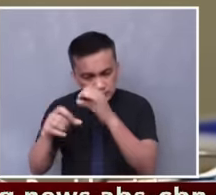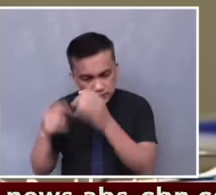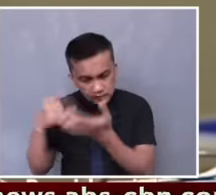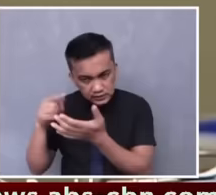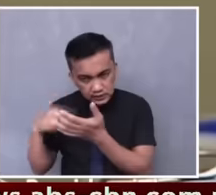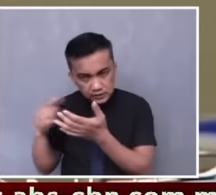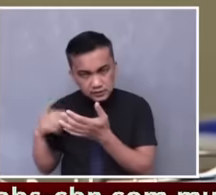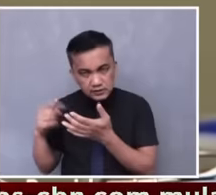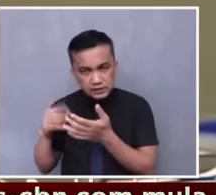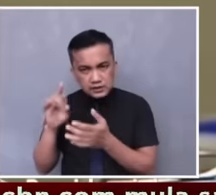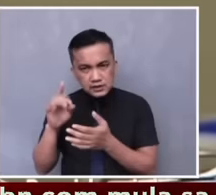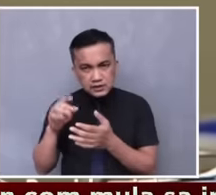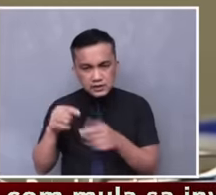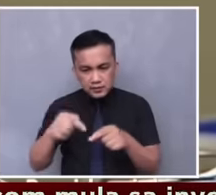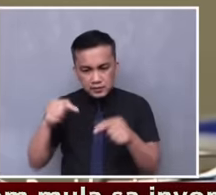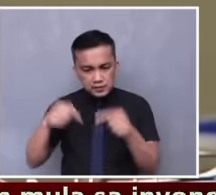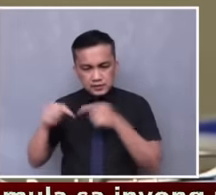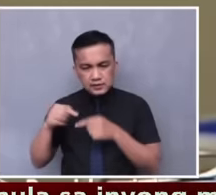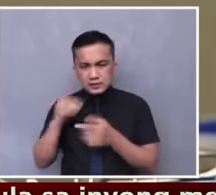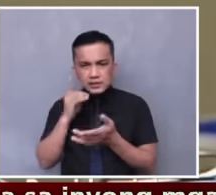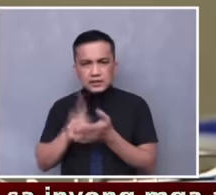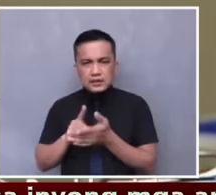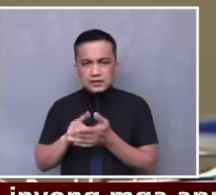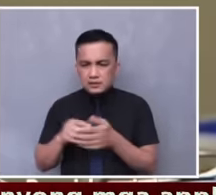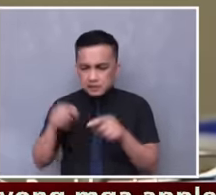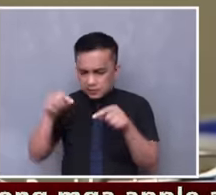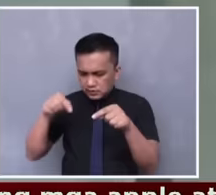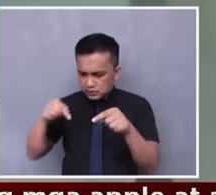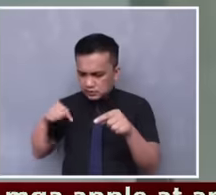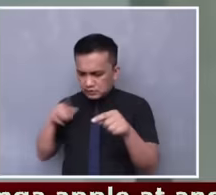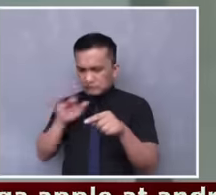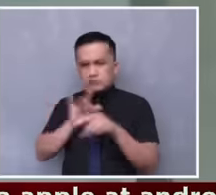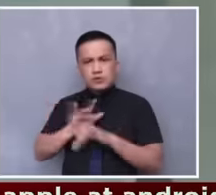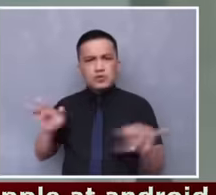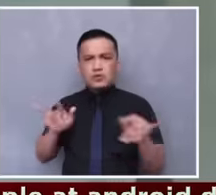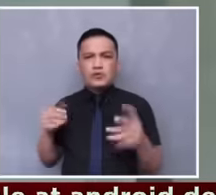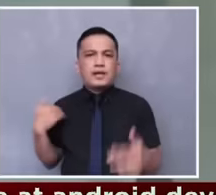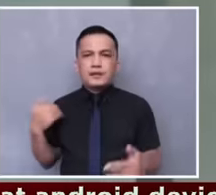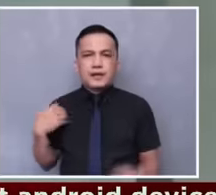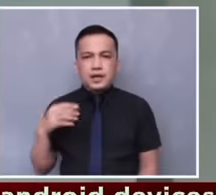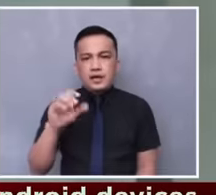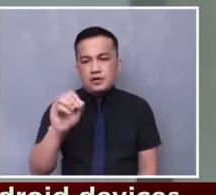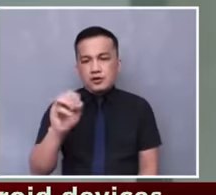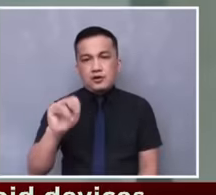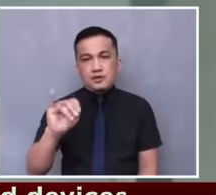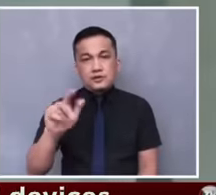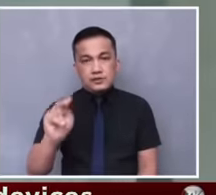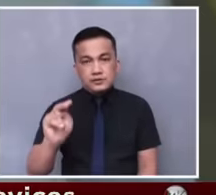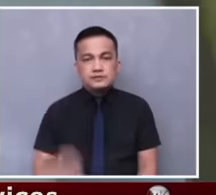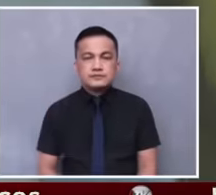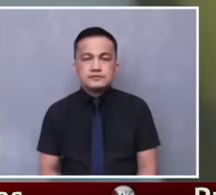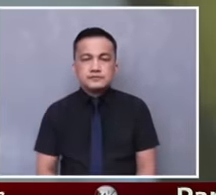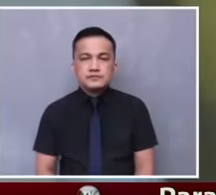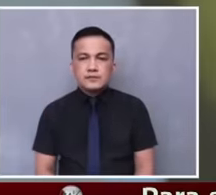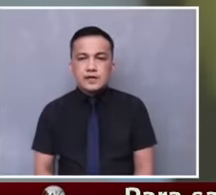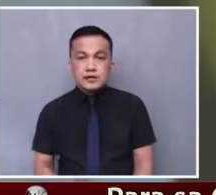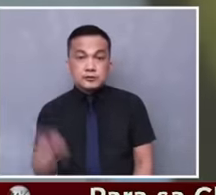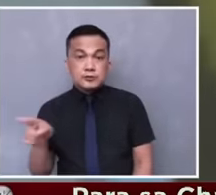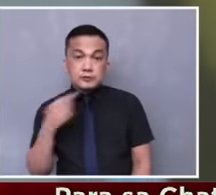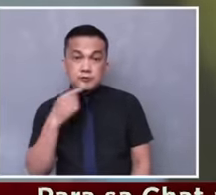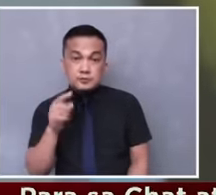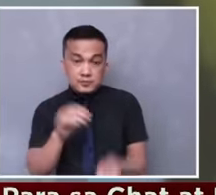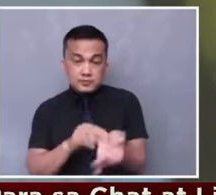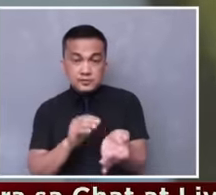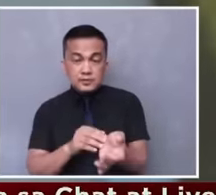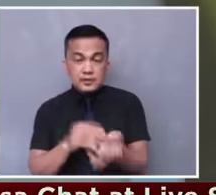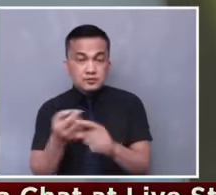ating database, wala pa po tayo nakita ni isang Omicron. Paliwanag pa ni Abiasinga, kahit pag galing sa